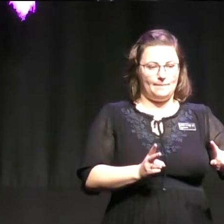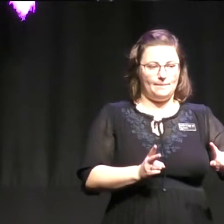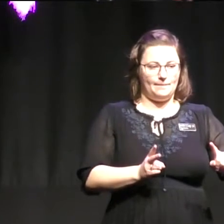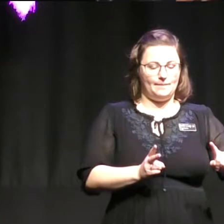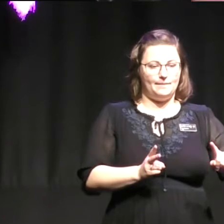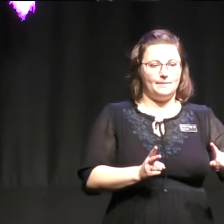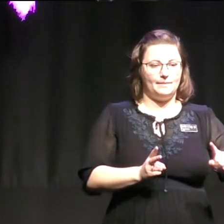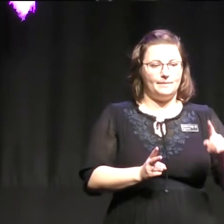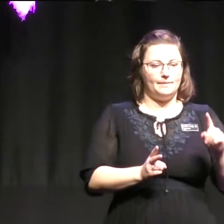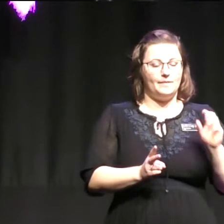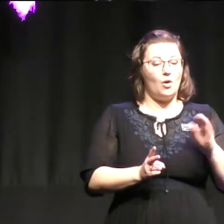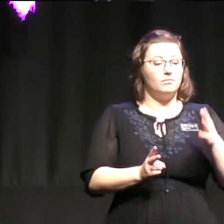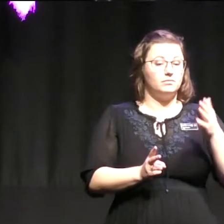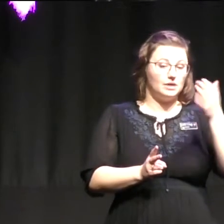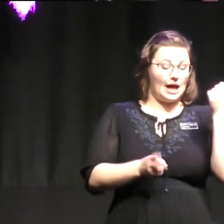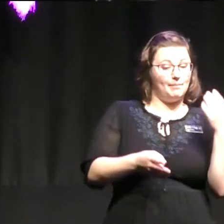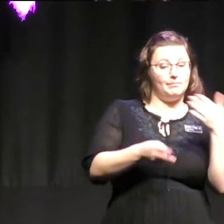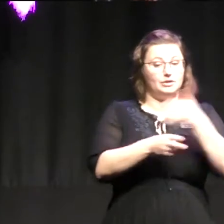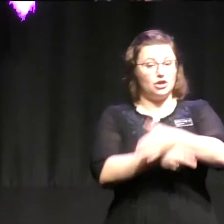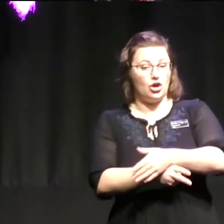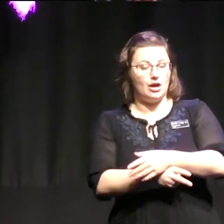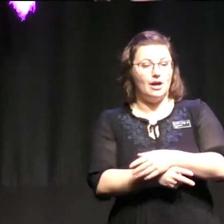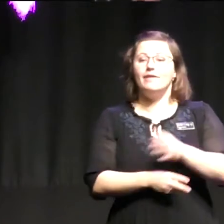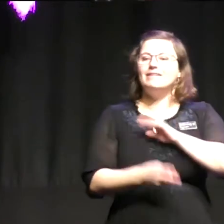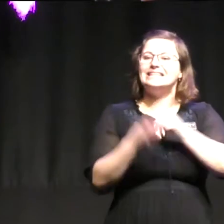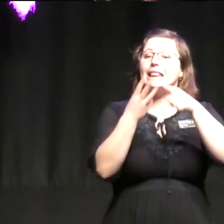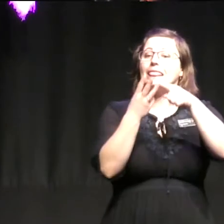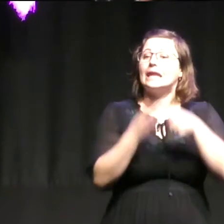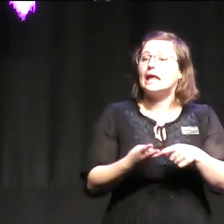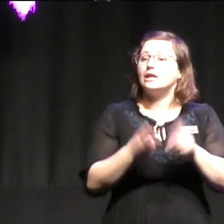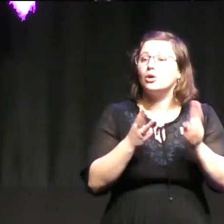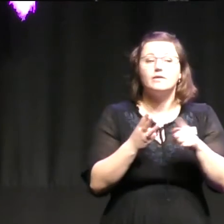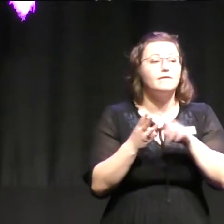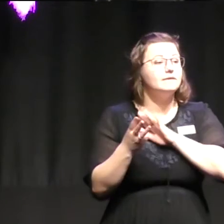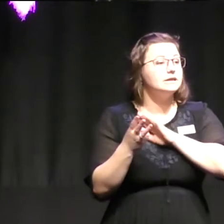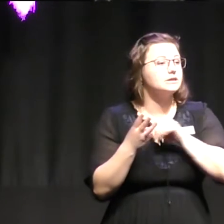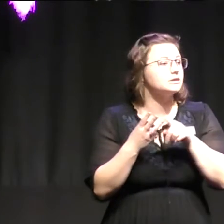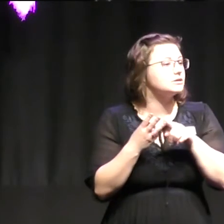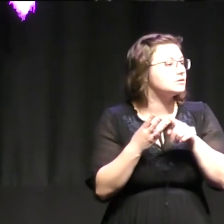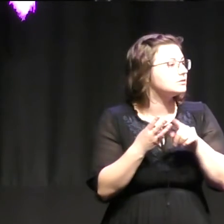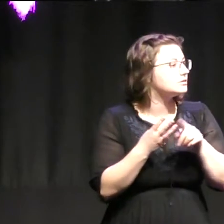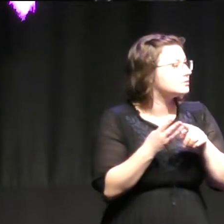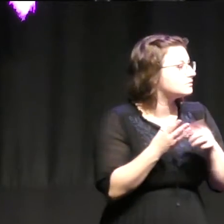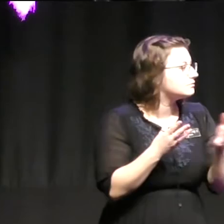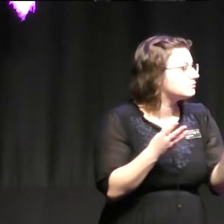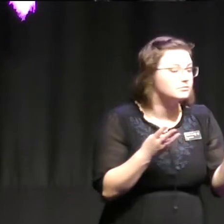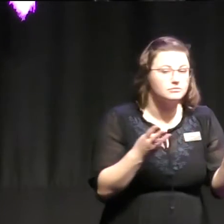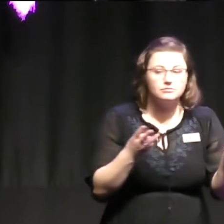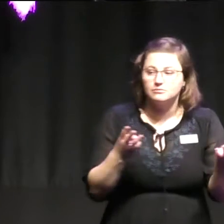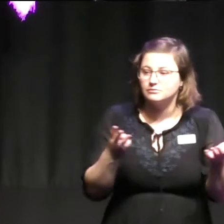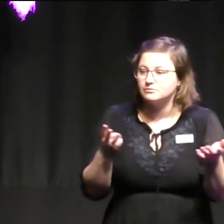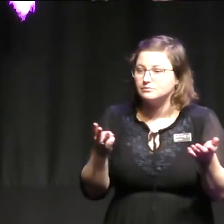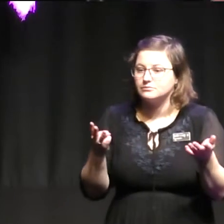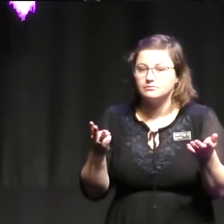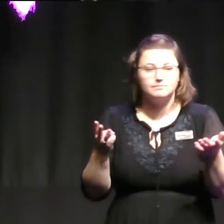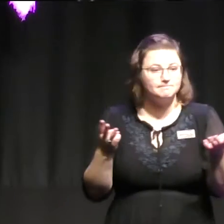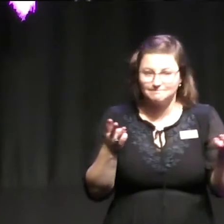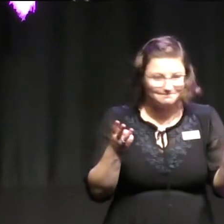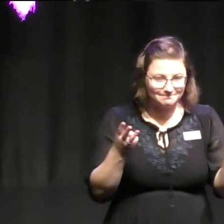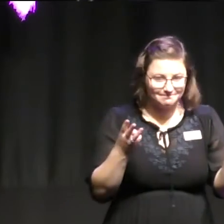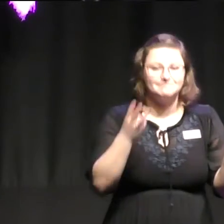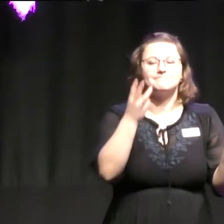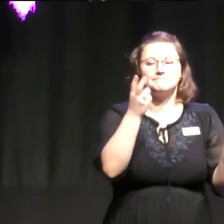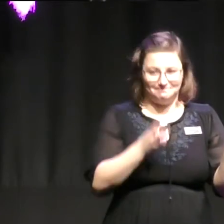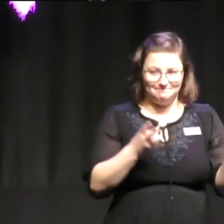groups, and if they can visit and come. Do we have a third question here? I'm looking in the audience. No,